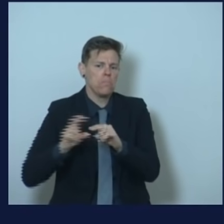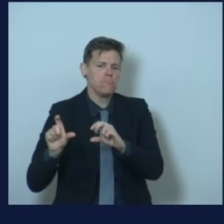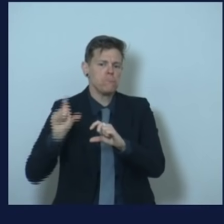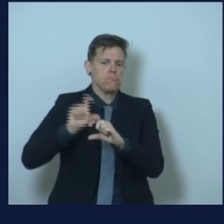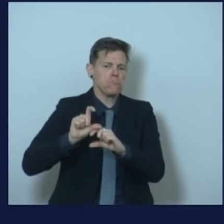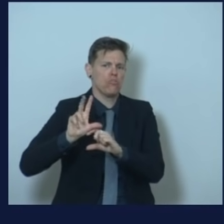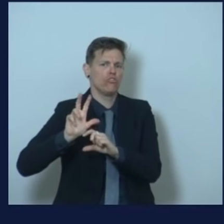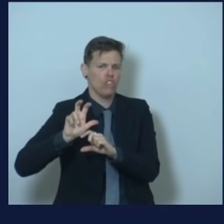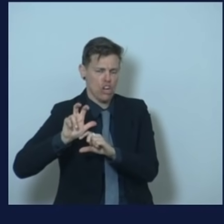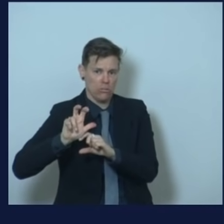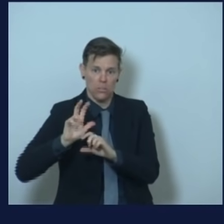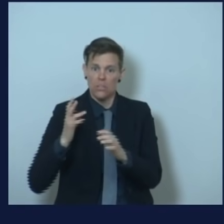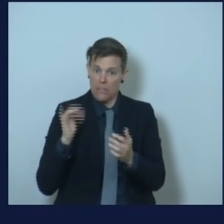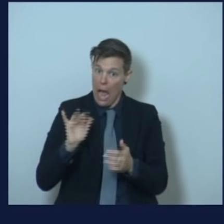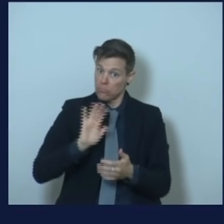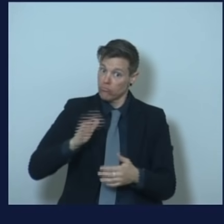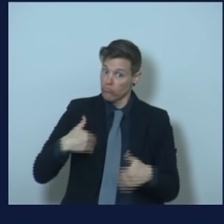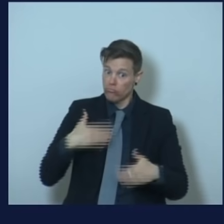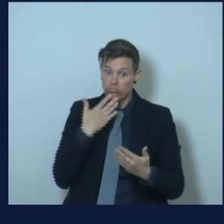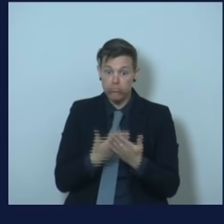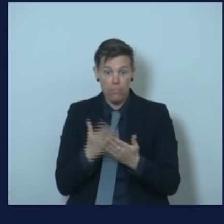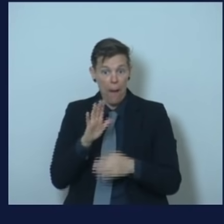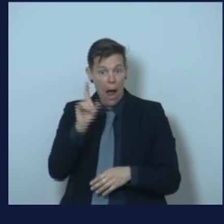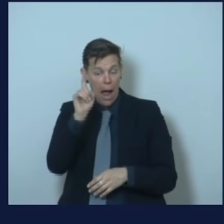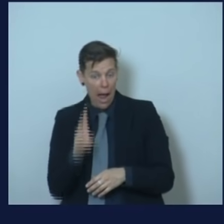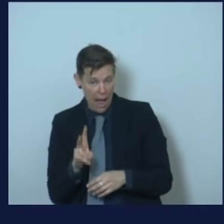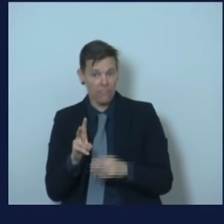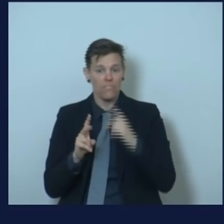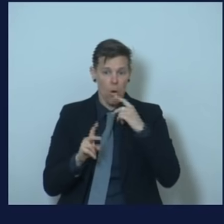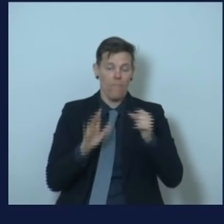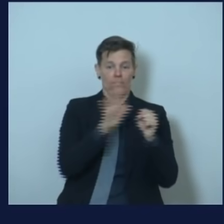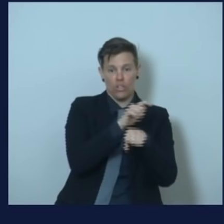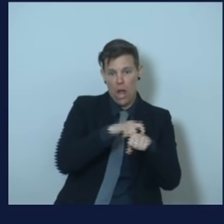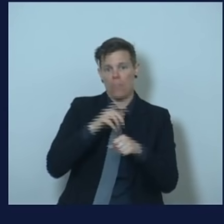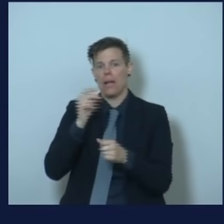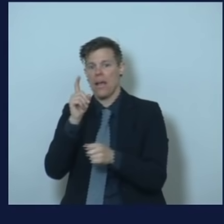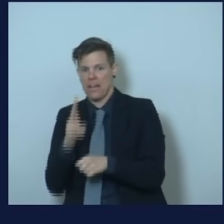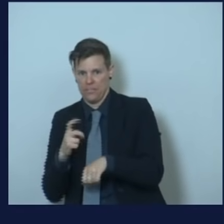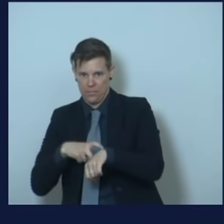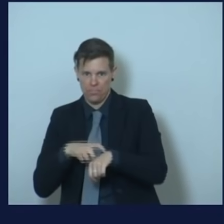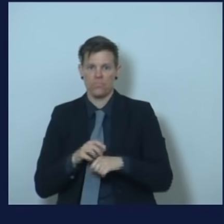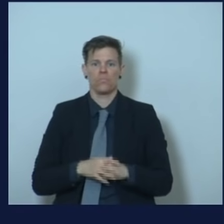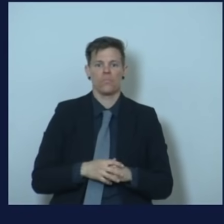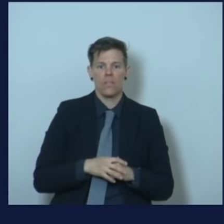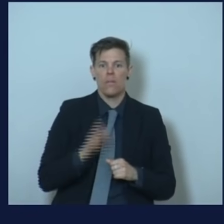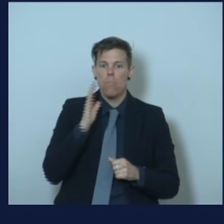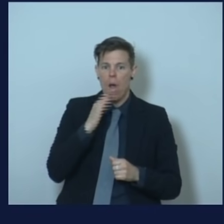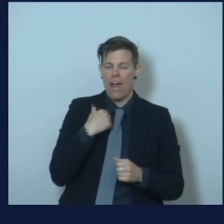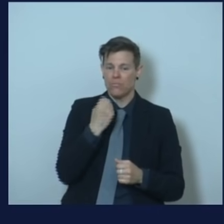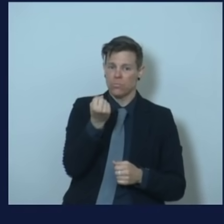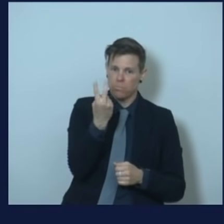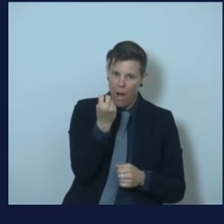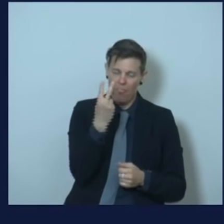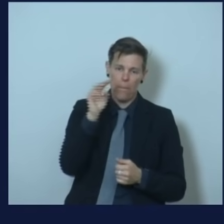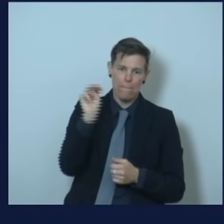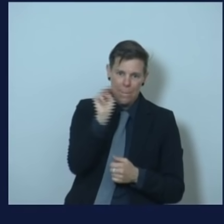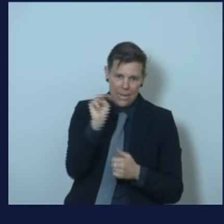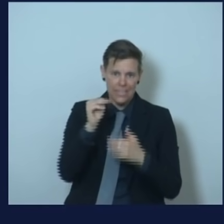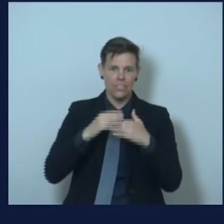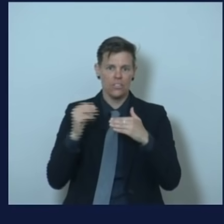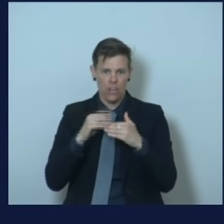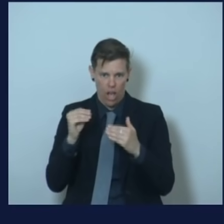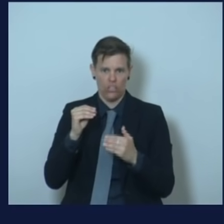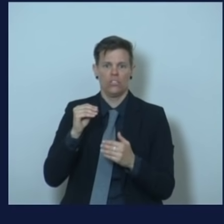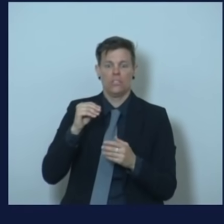month incentive. We're also going to provide $12 million in grants for licensed child care providers